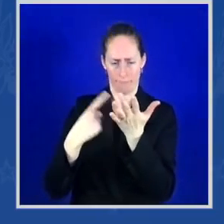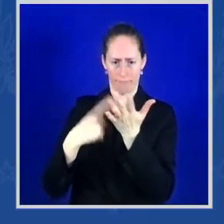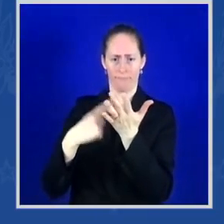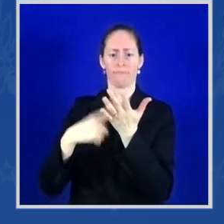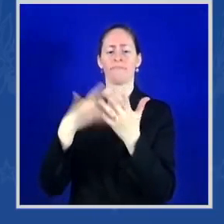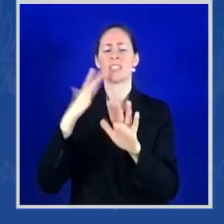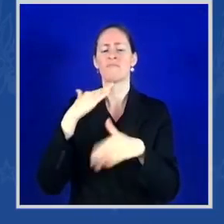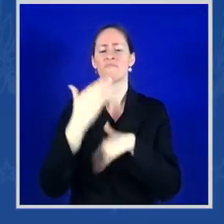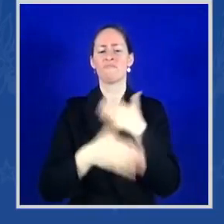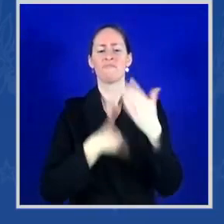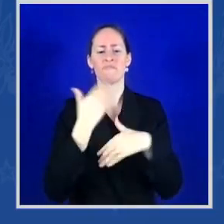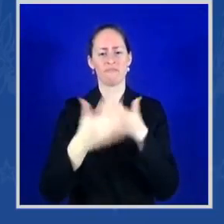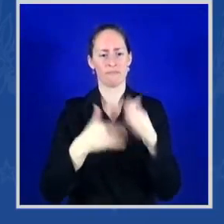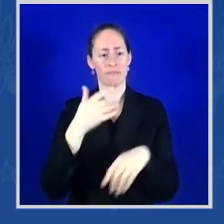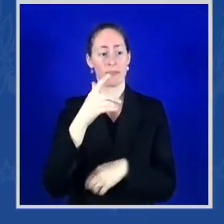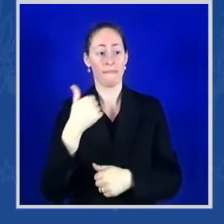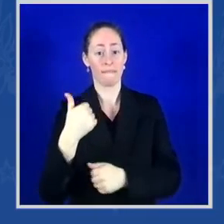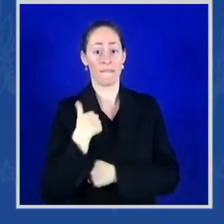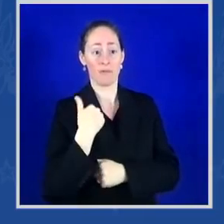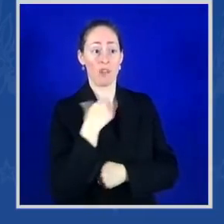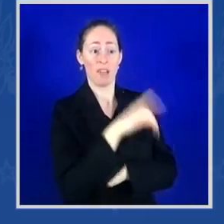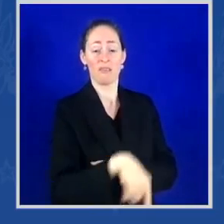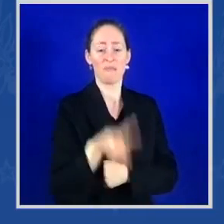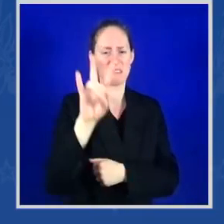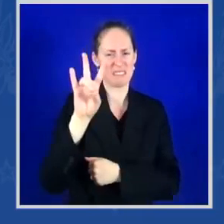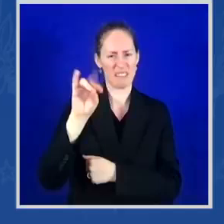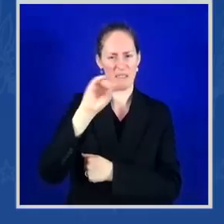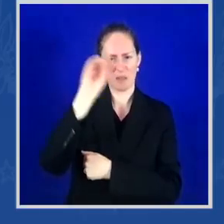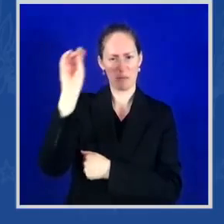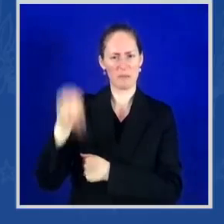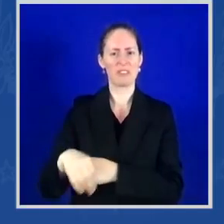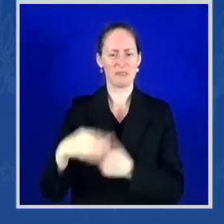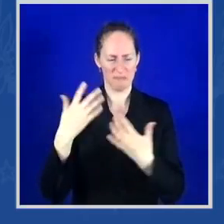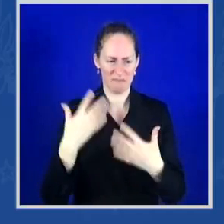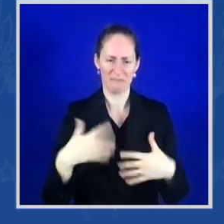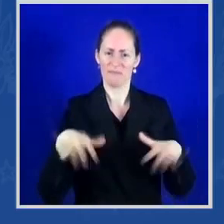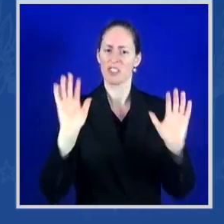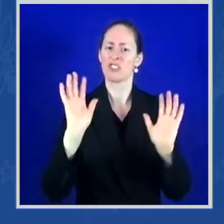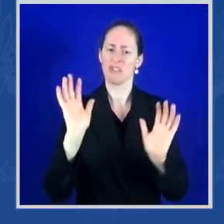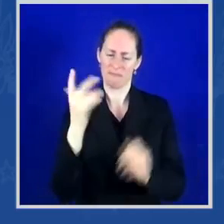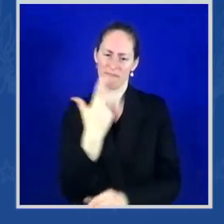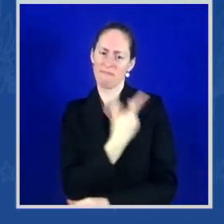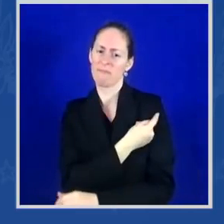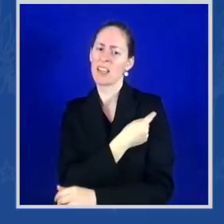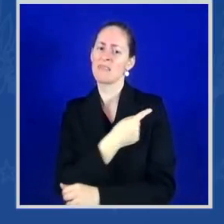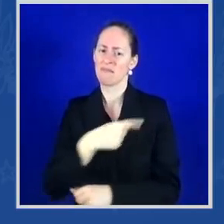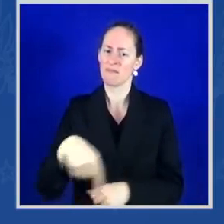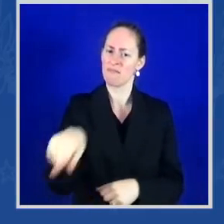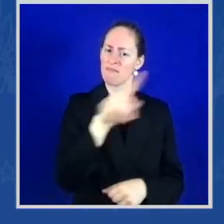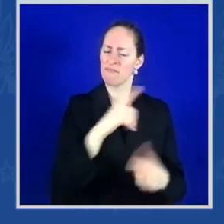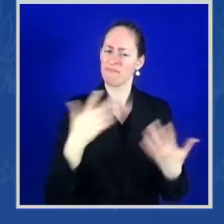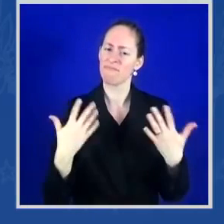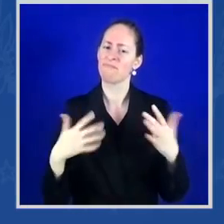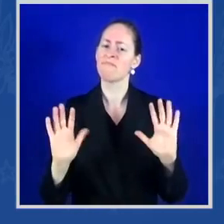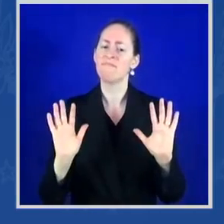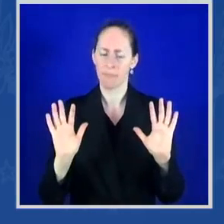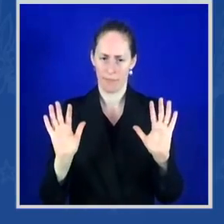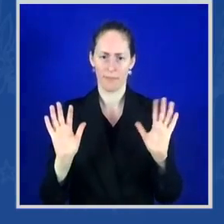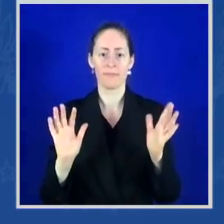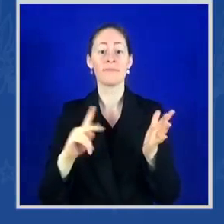get their health care from the VA. 70%. That puts Delaware in the top 10 in the nation